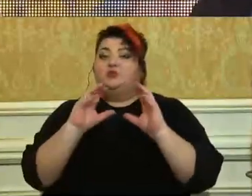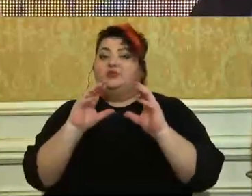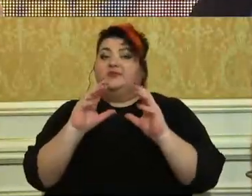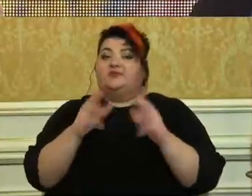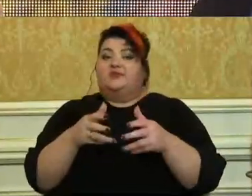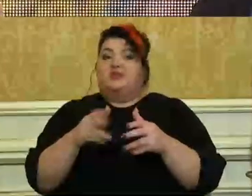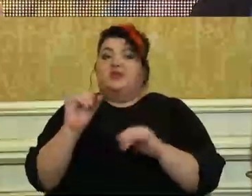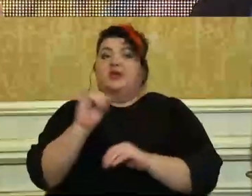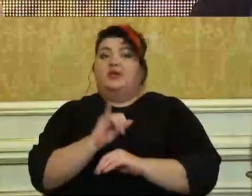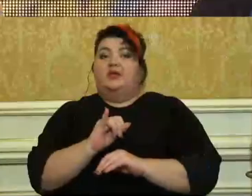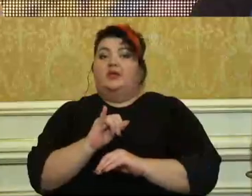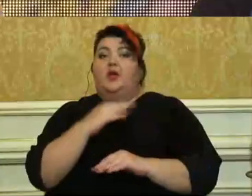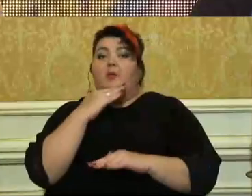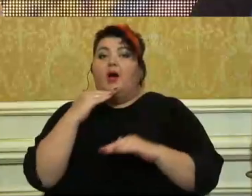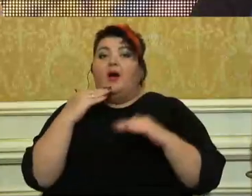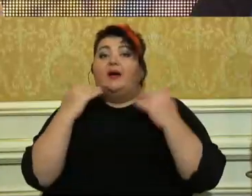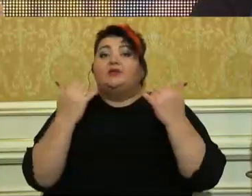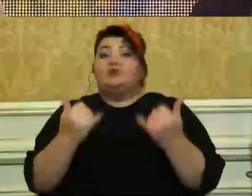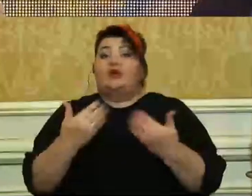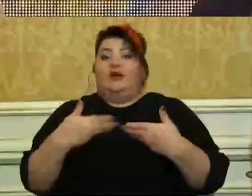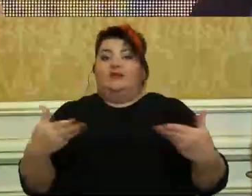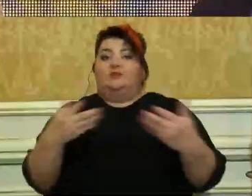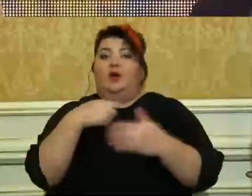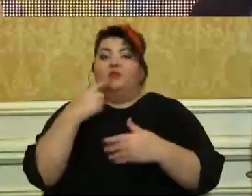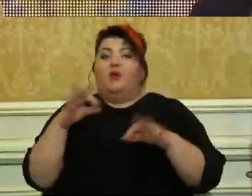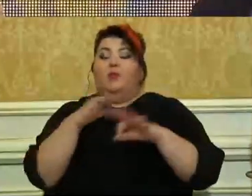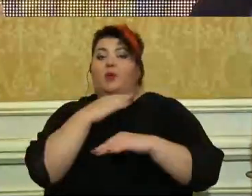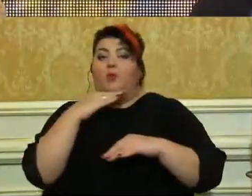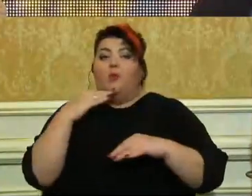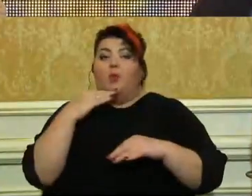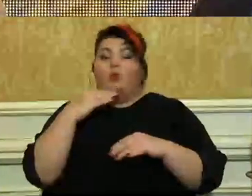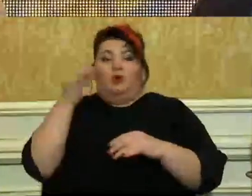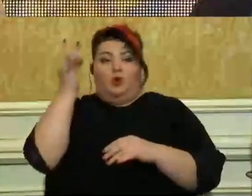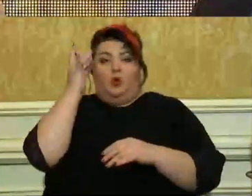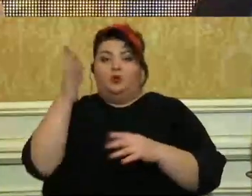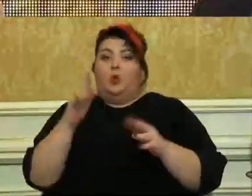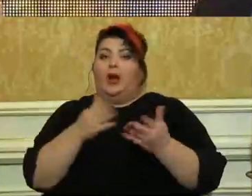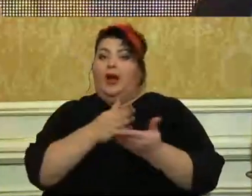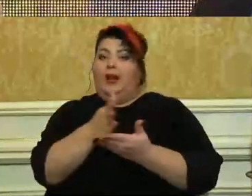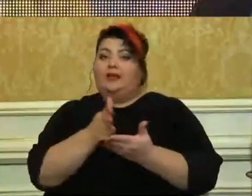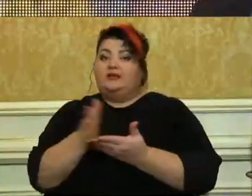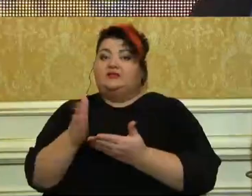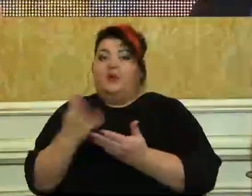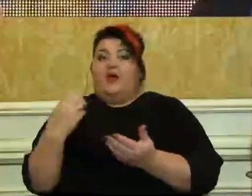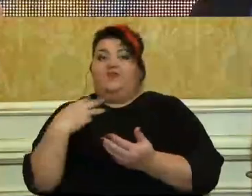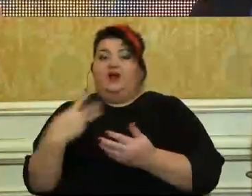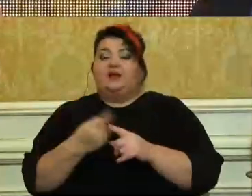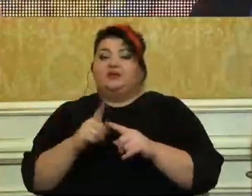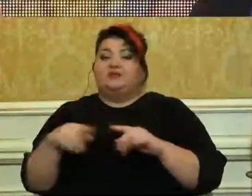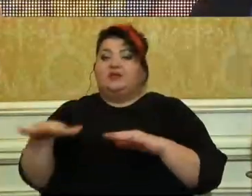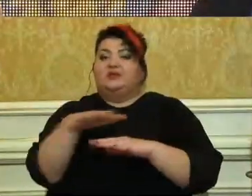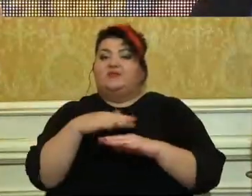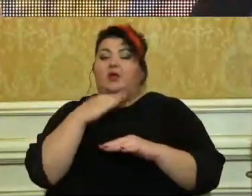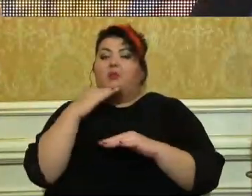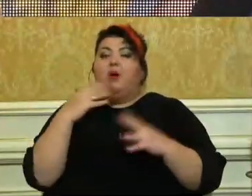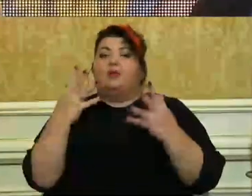Multilateralism is a good way to make progress, and France certainly has still a lot of progress to do, but France has also a special expertise